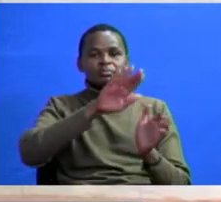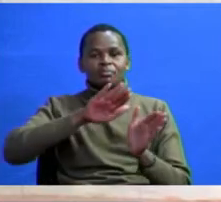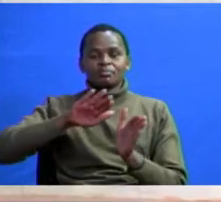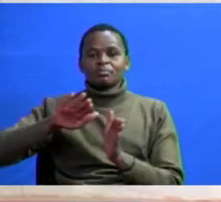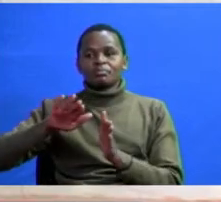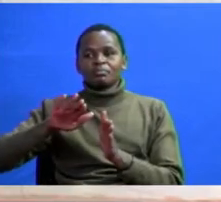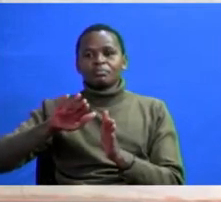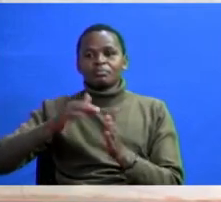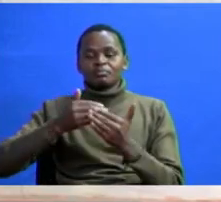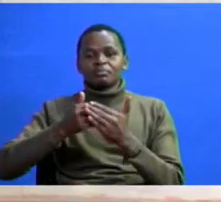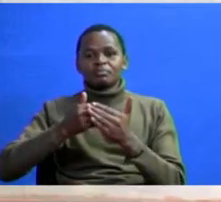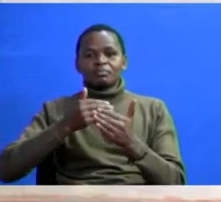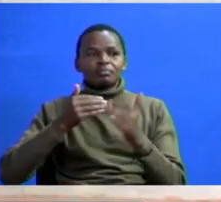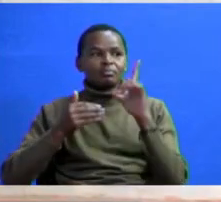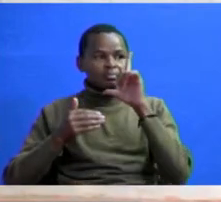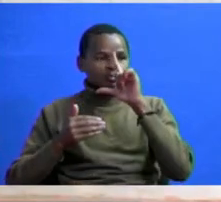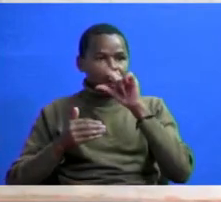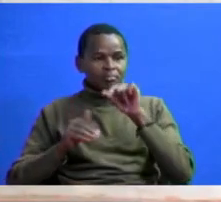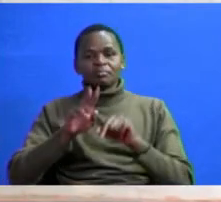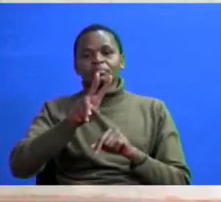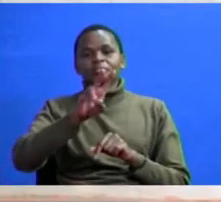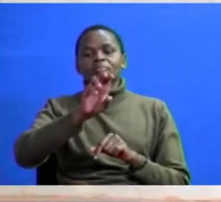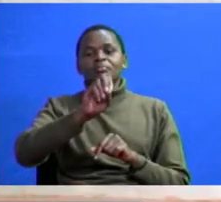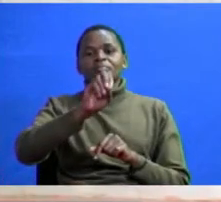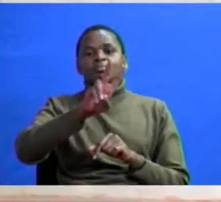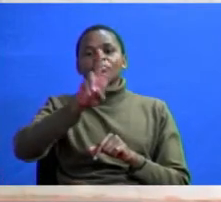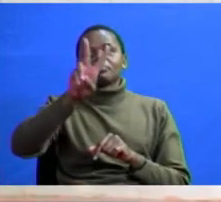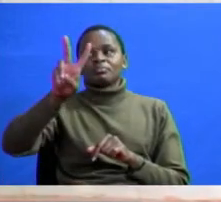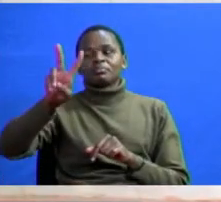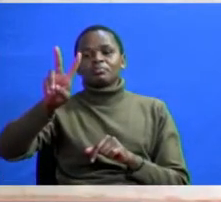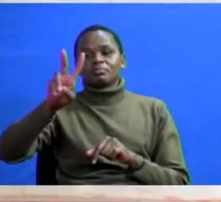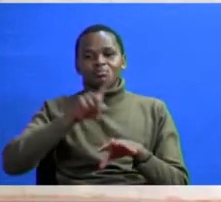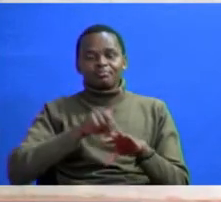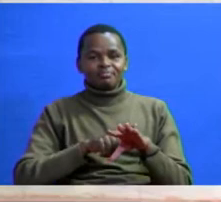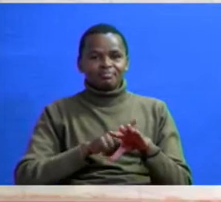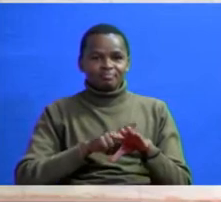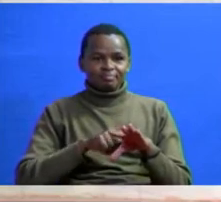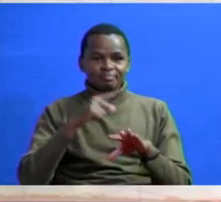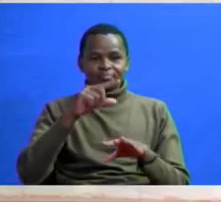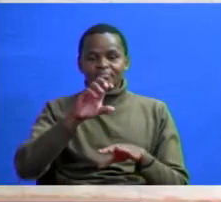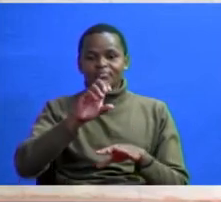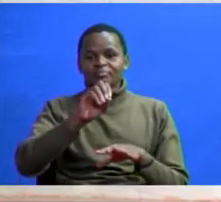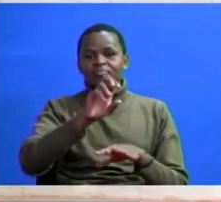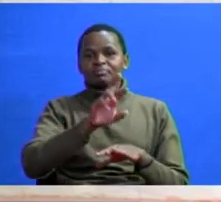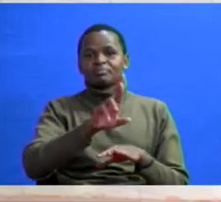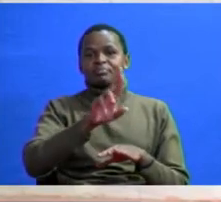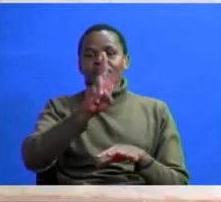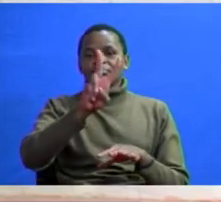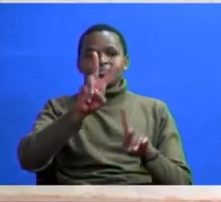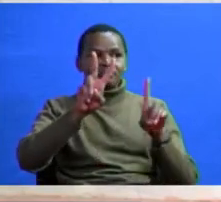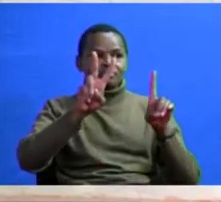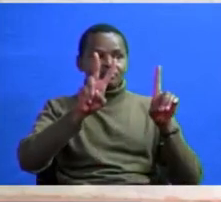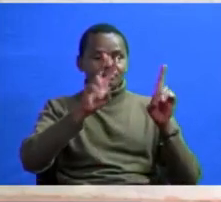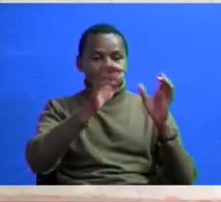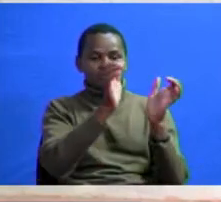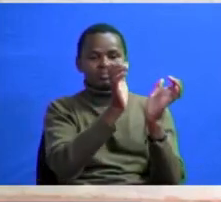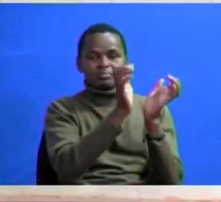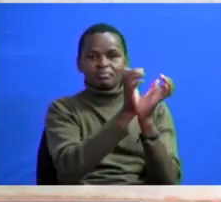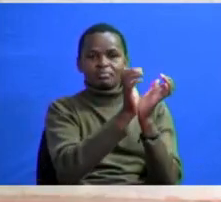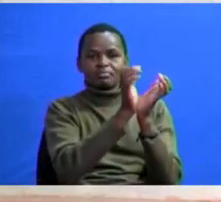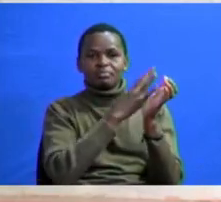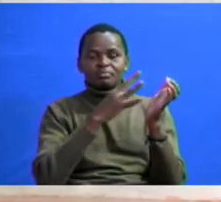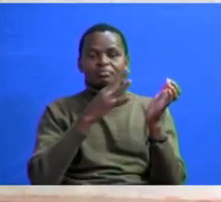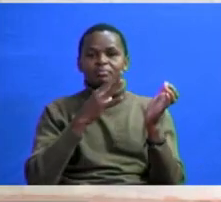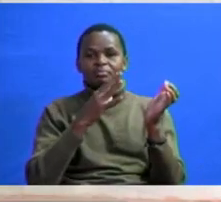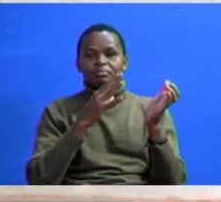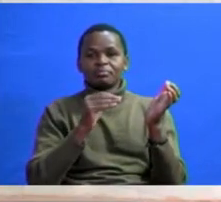remaining before the conclusion of the 2022-2023 season. Gor won the first leg 2-1 at the Kasarani Stadium, and